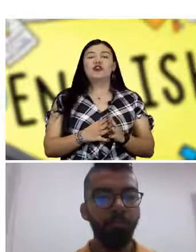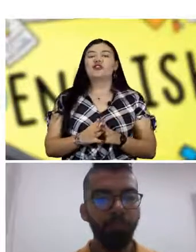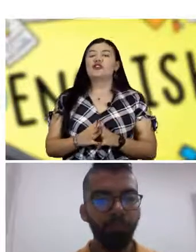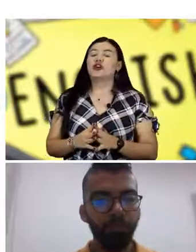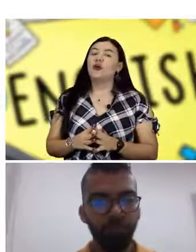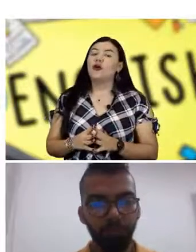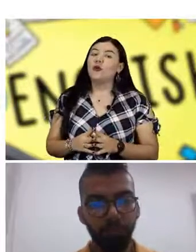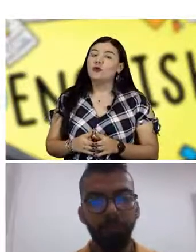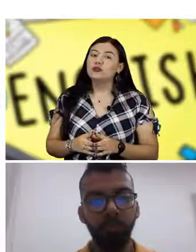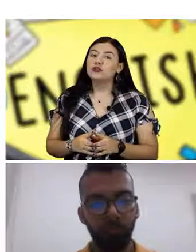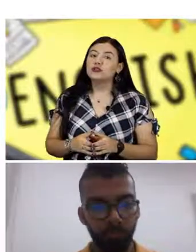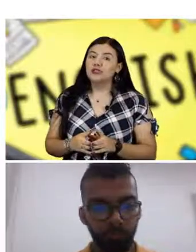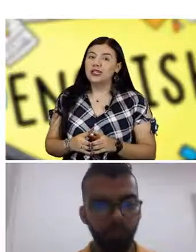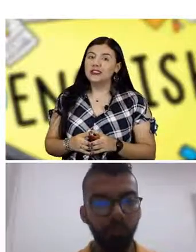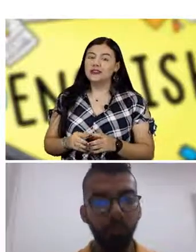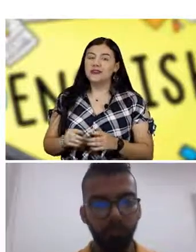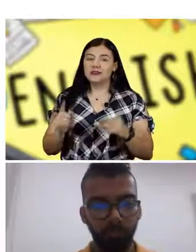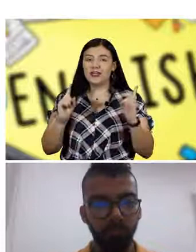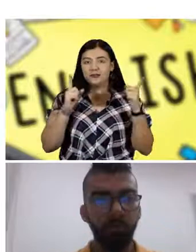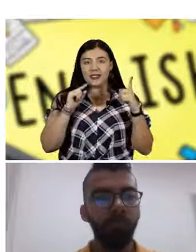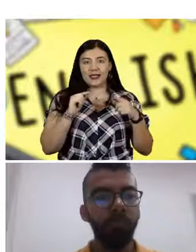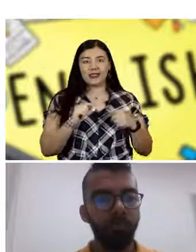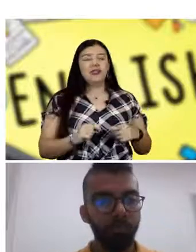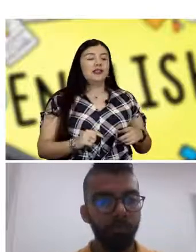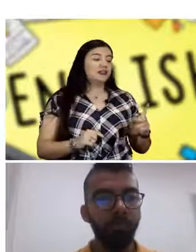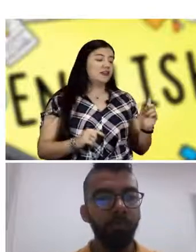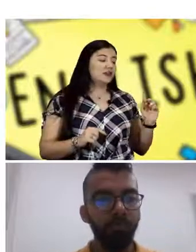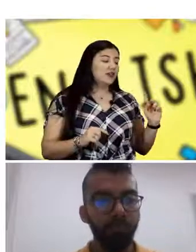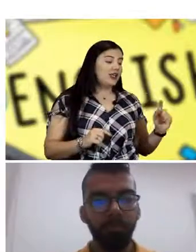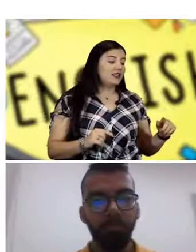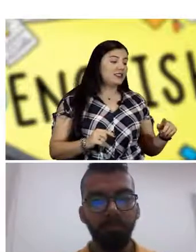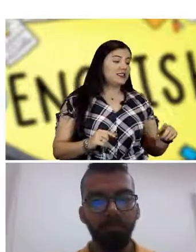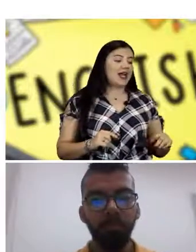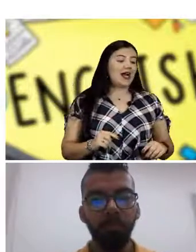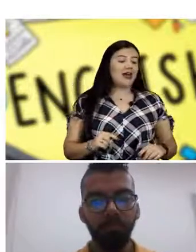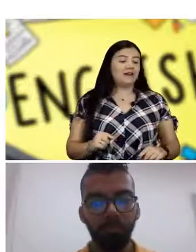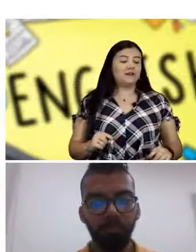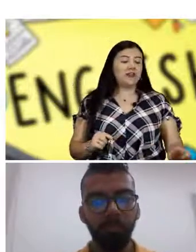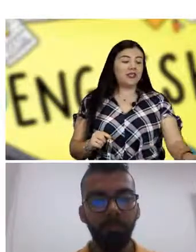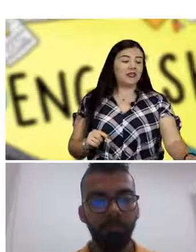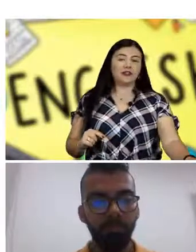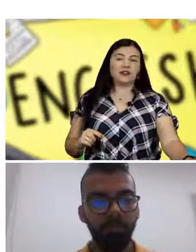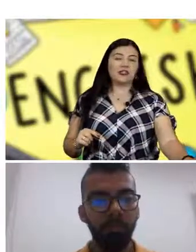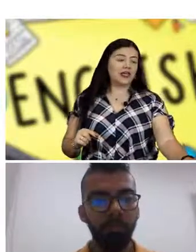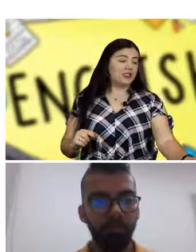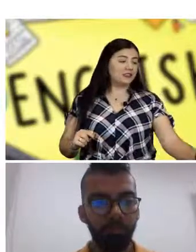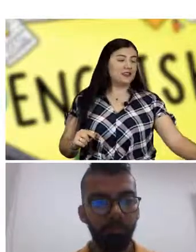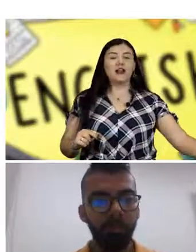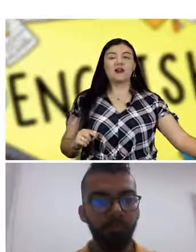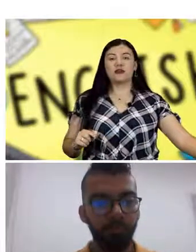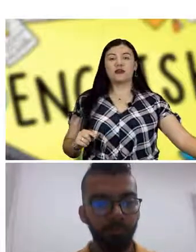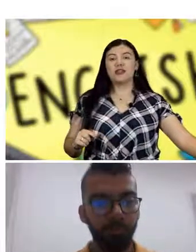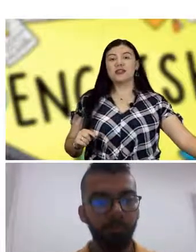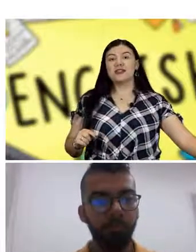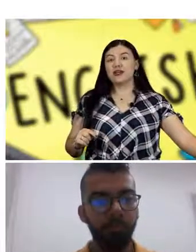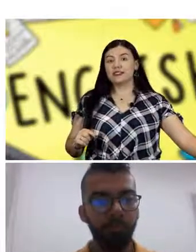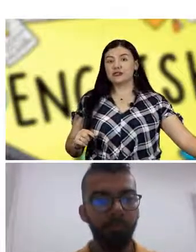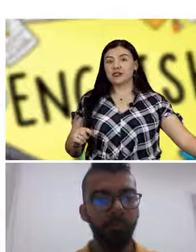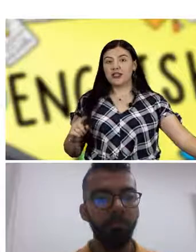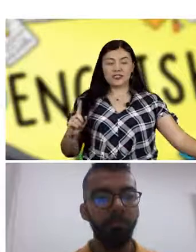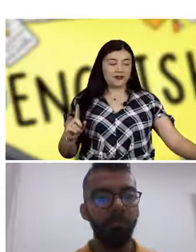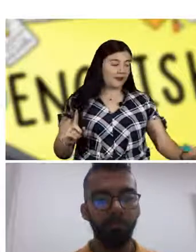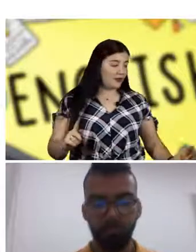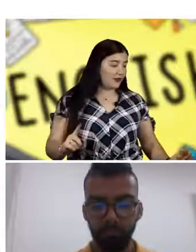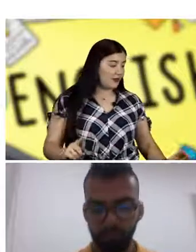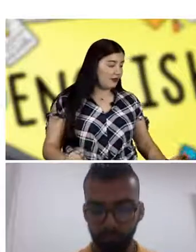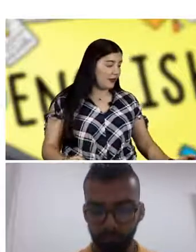son toes. ¿Listo? Careful with that. So it's a finger. That is the correct